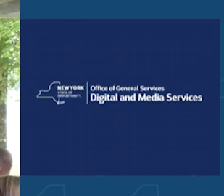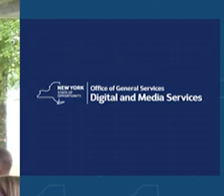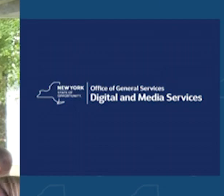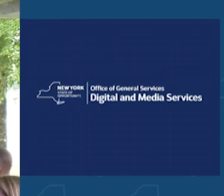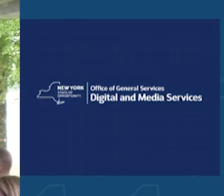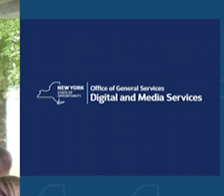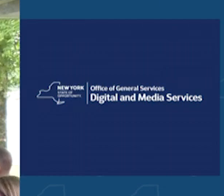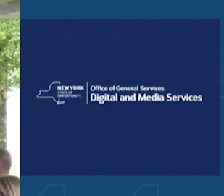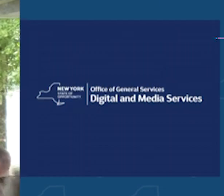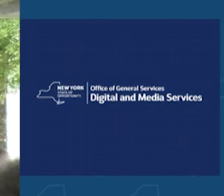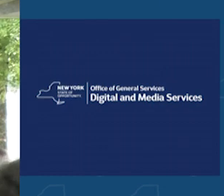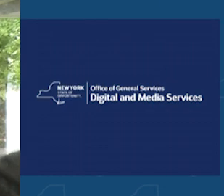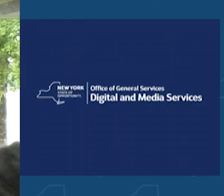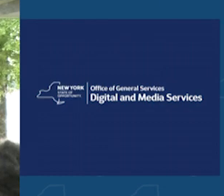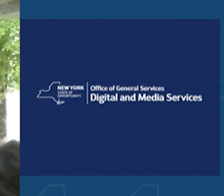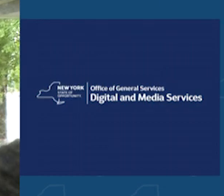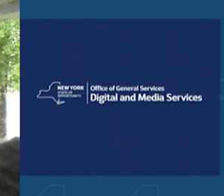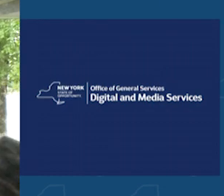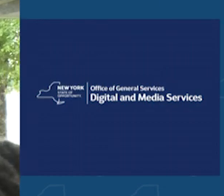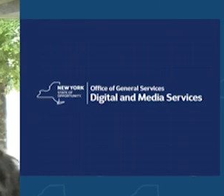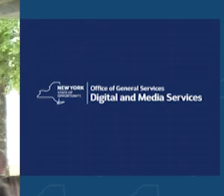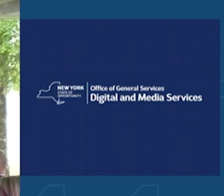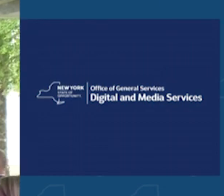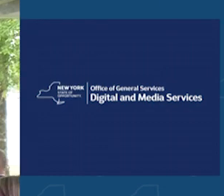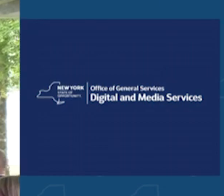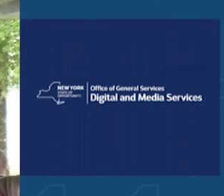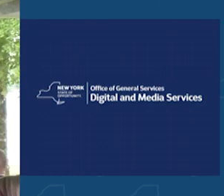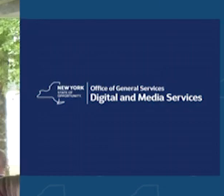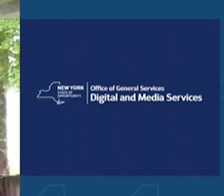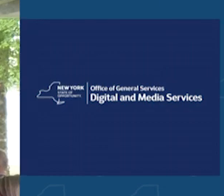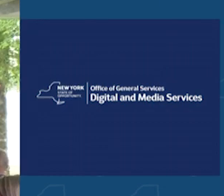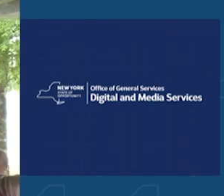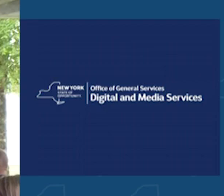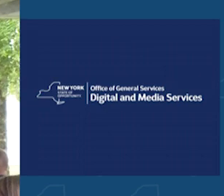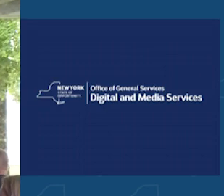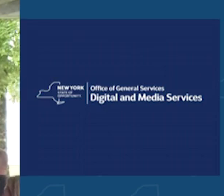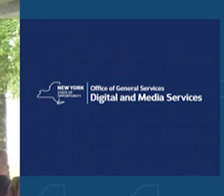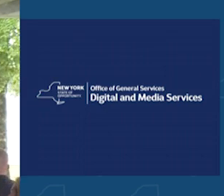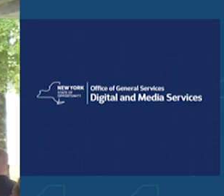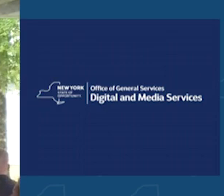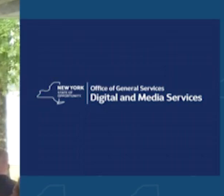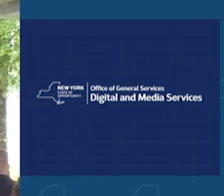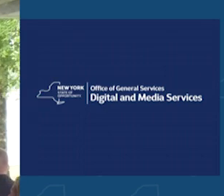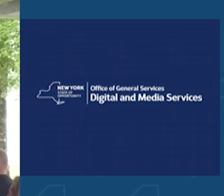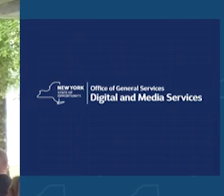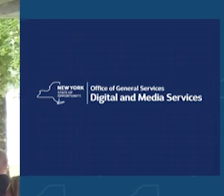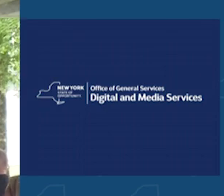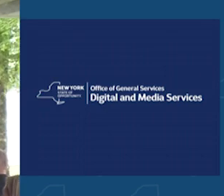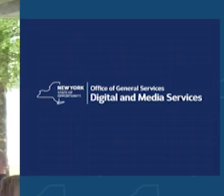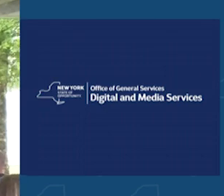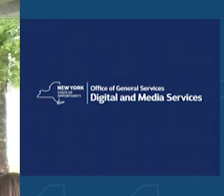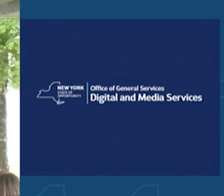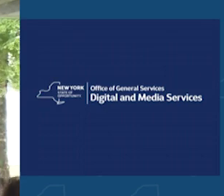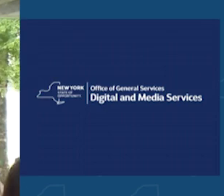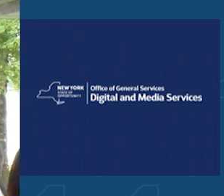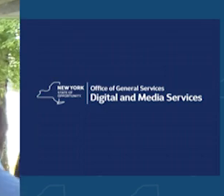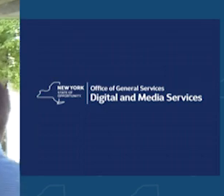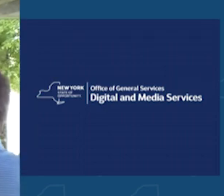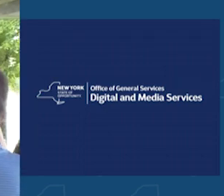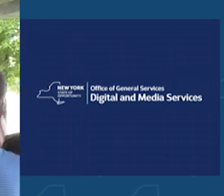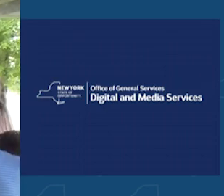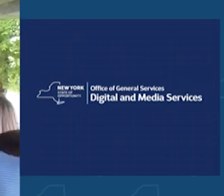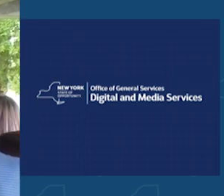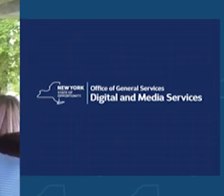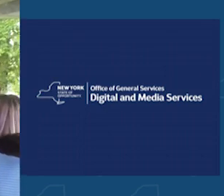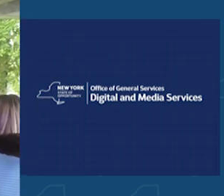Please welcome the 57th Governor of the great state of New York, Governor Kathy Hochul. And please